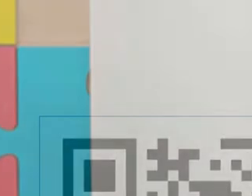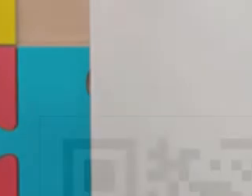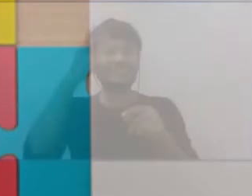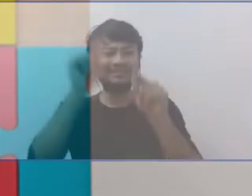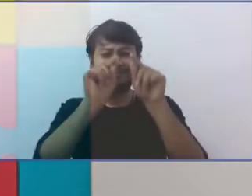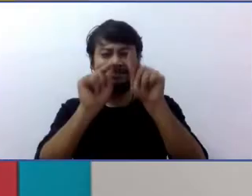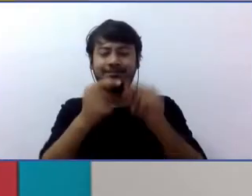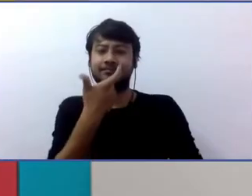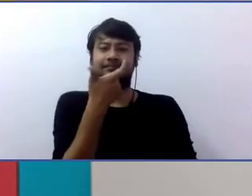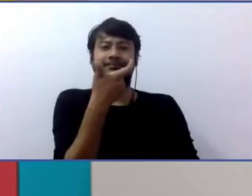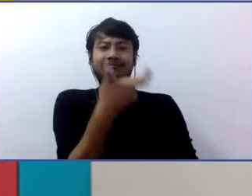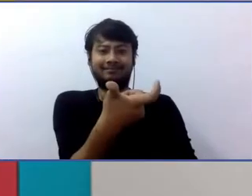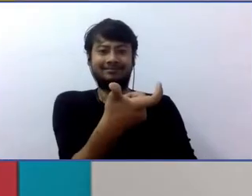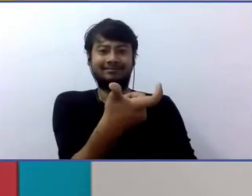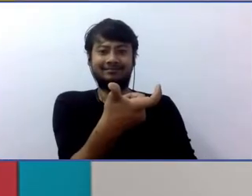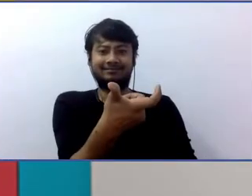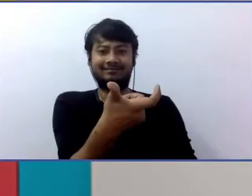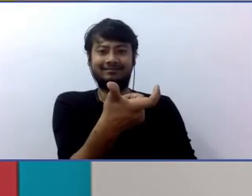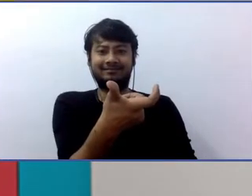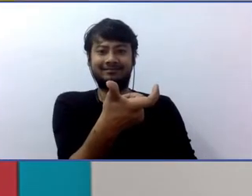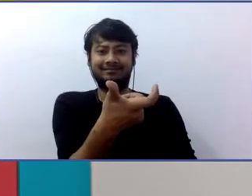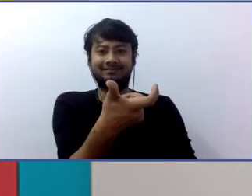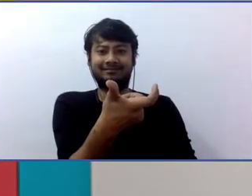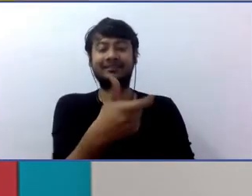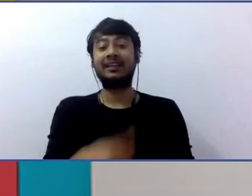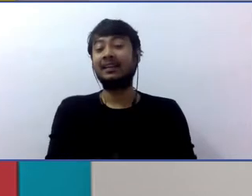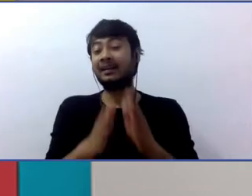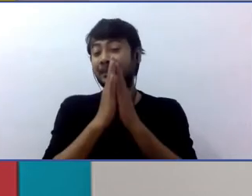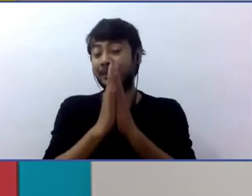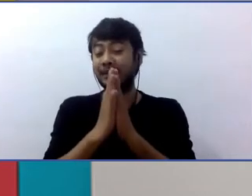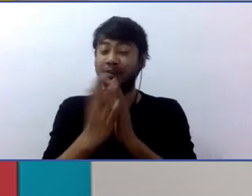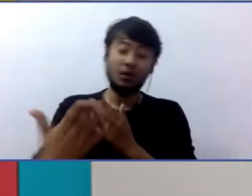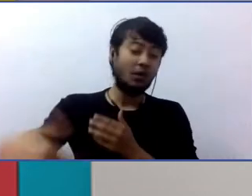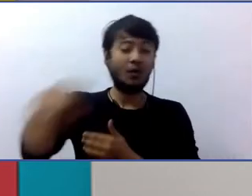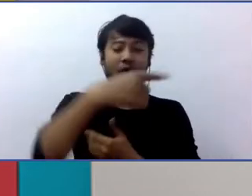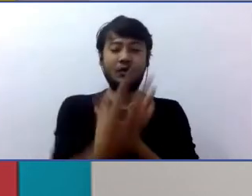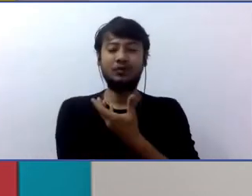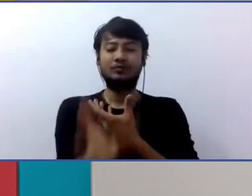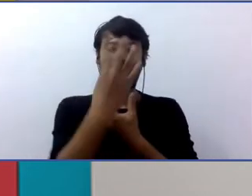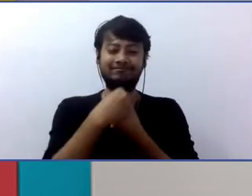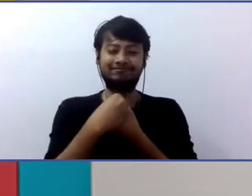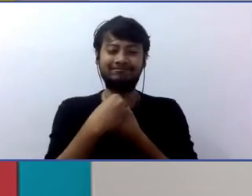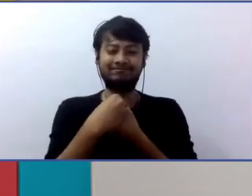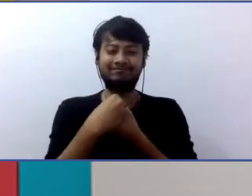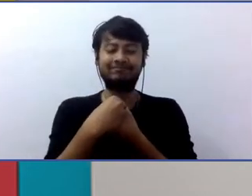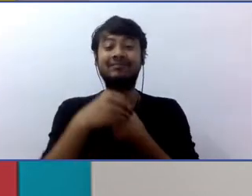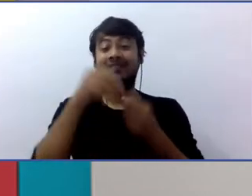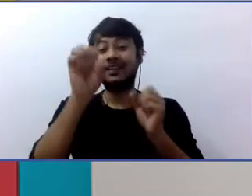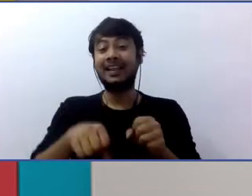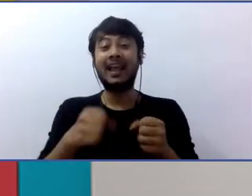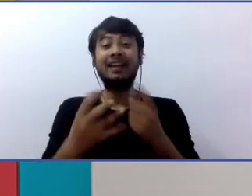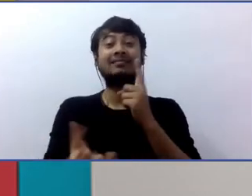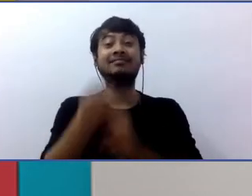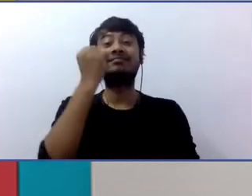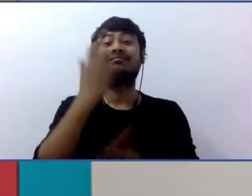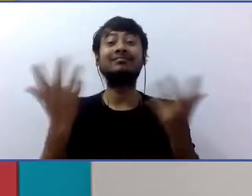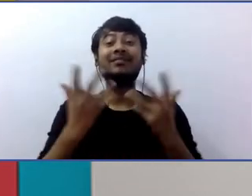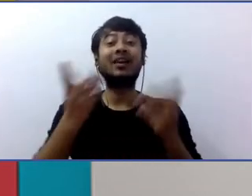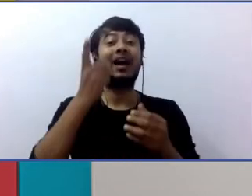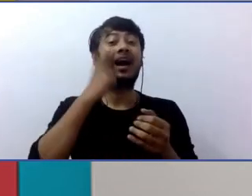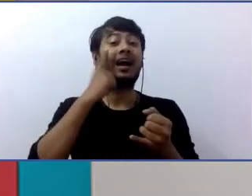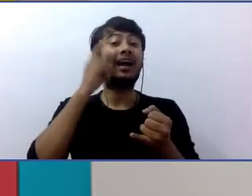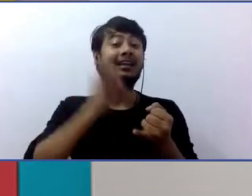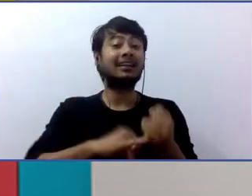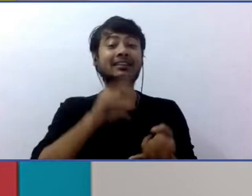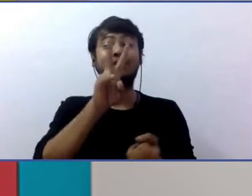want all of you to join us on this quiz where you can win IIS 2020 t-shirts. And all you have to do to